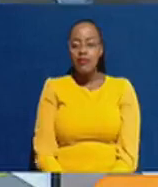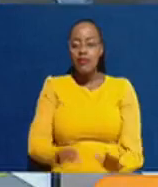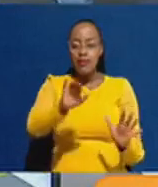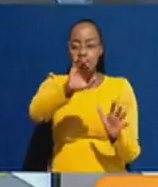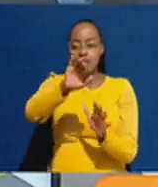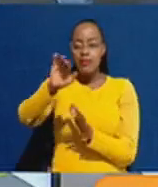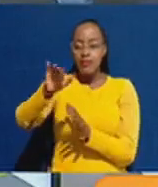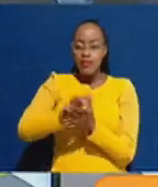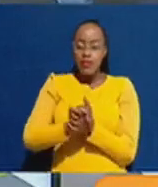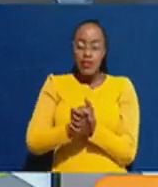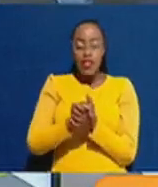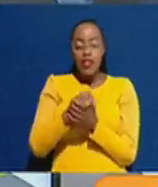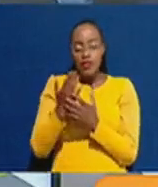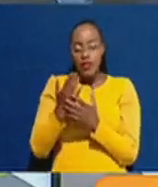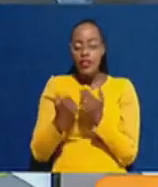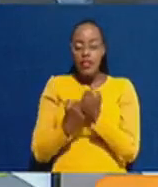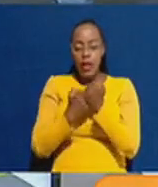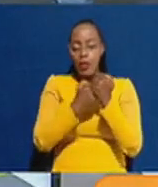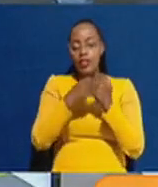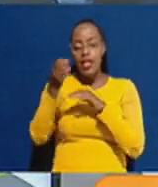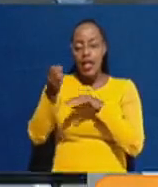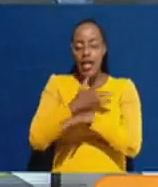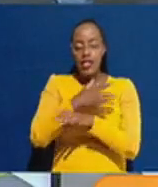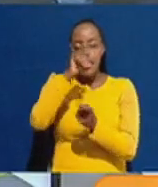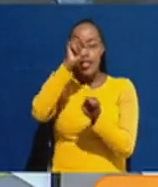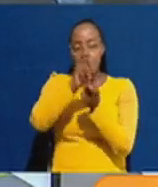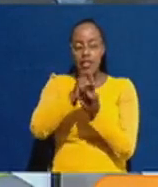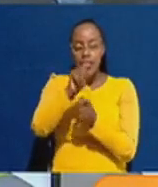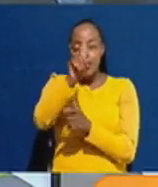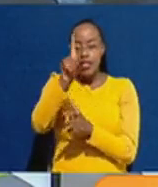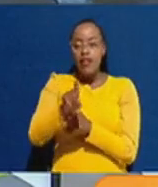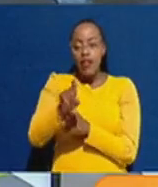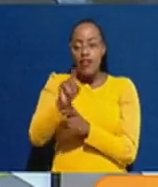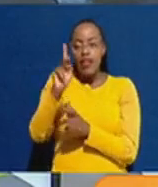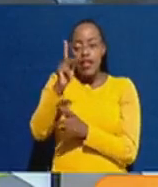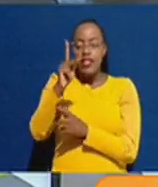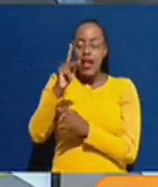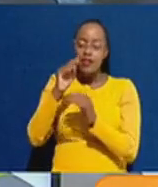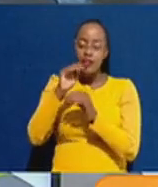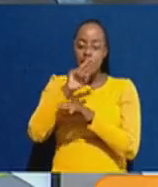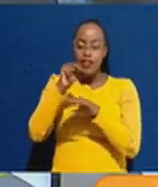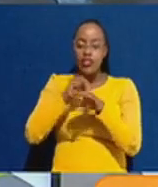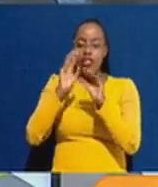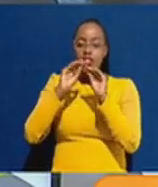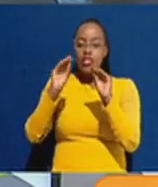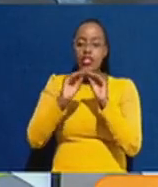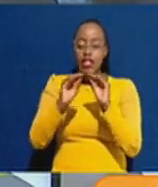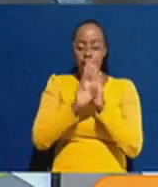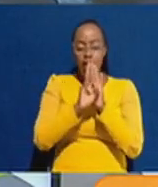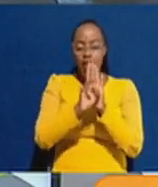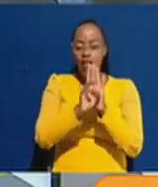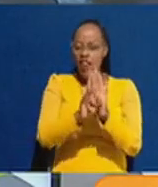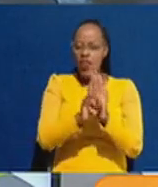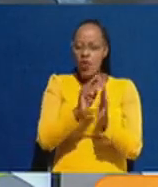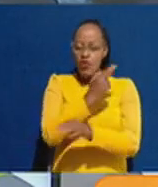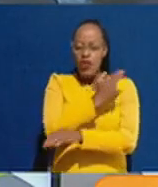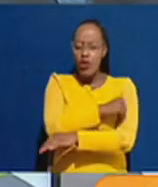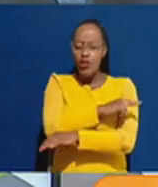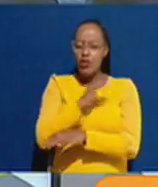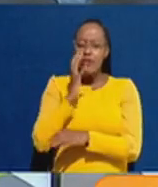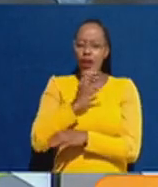And now to a major boost for cancer diagnosis in the country, the Kenya National Teaching and Referral Hospital, KNH, has received a